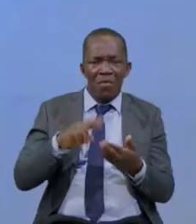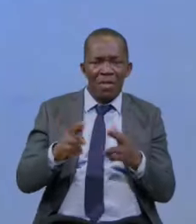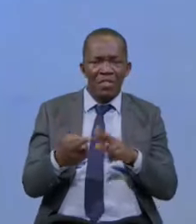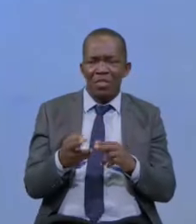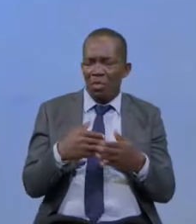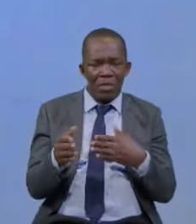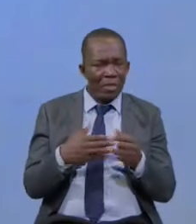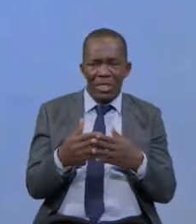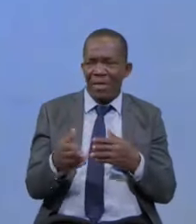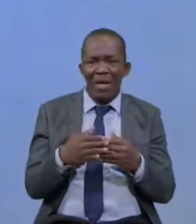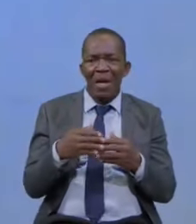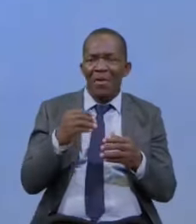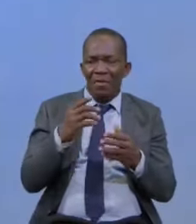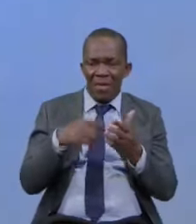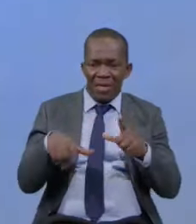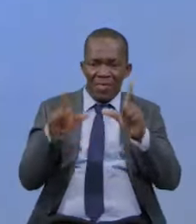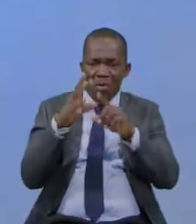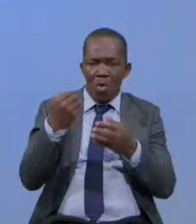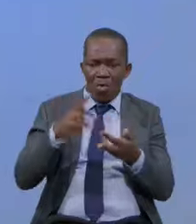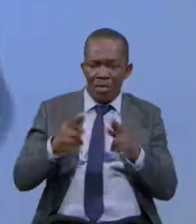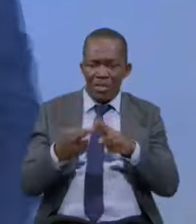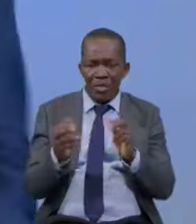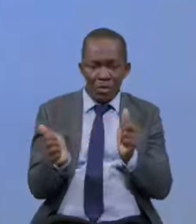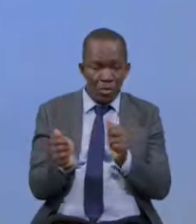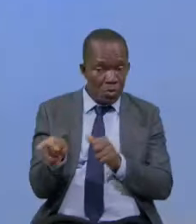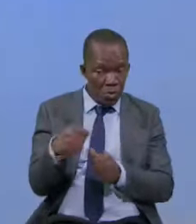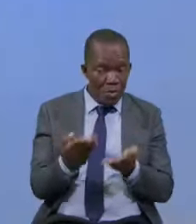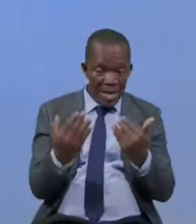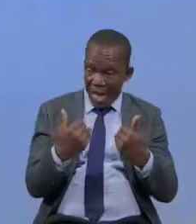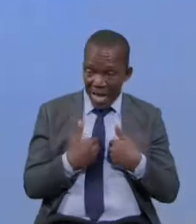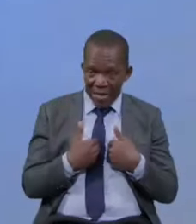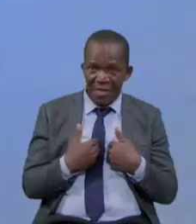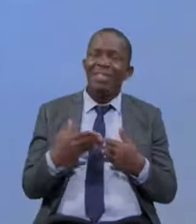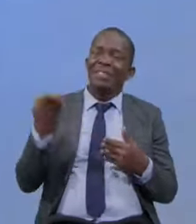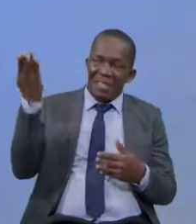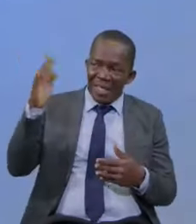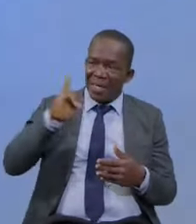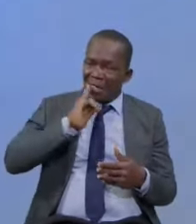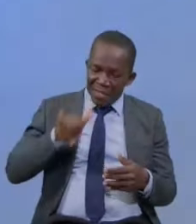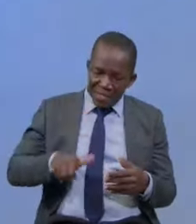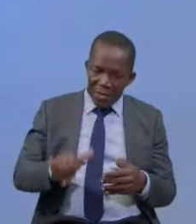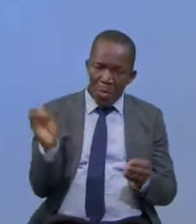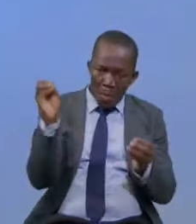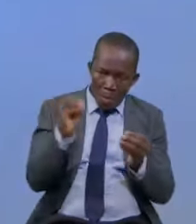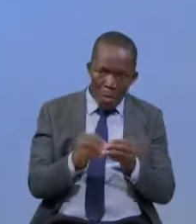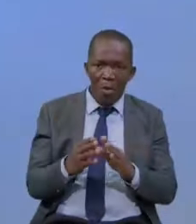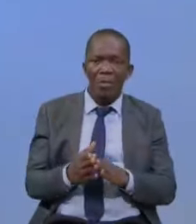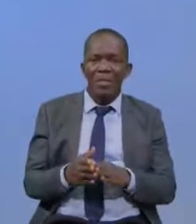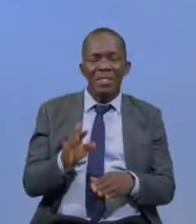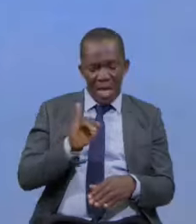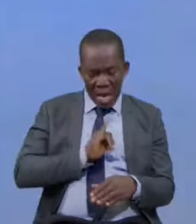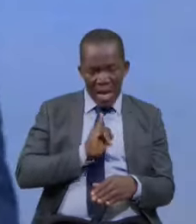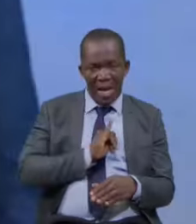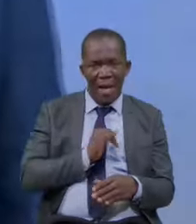with Christ today, there is still more. And so he said that I may know him and the